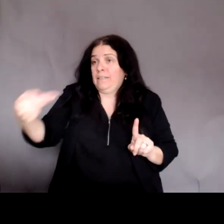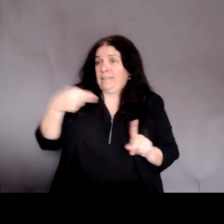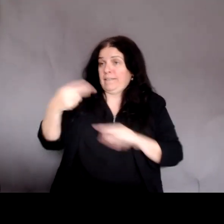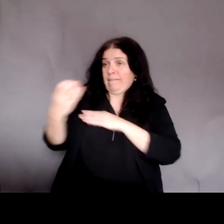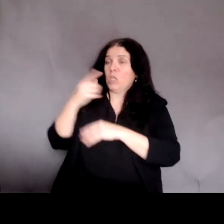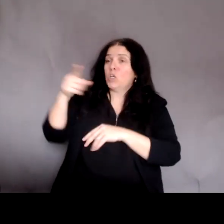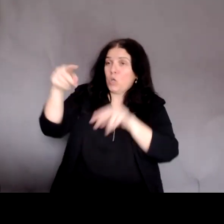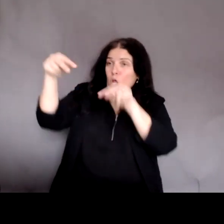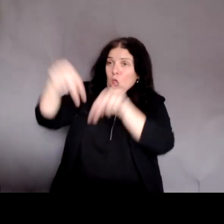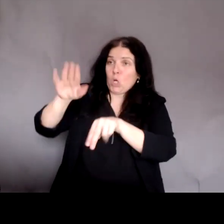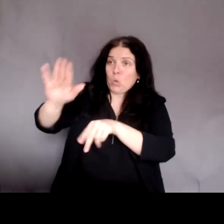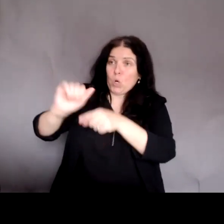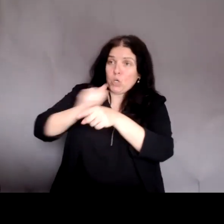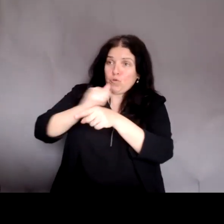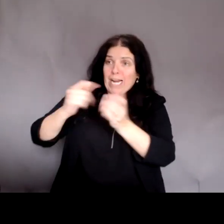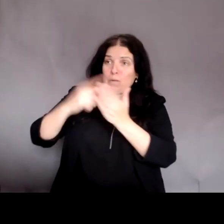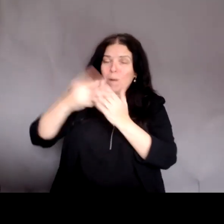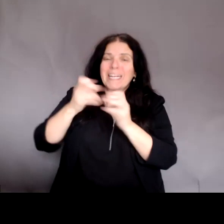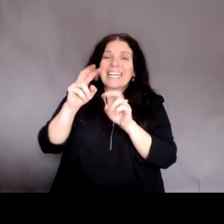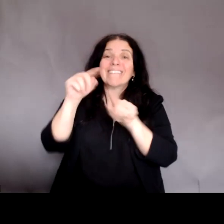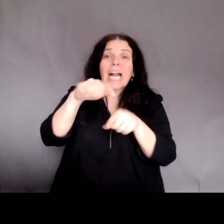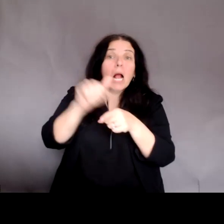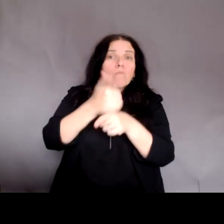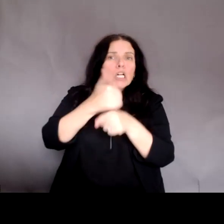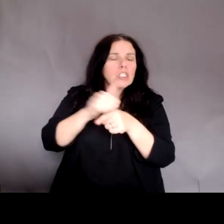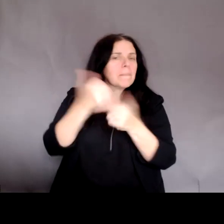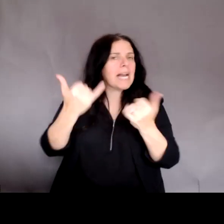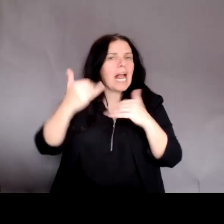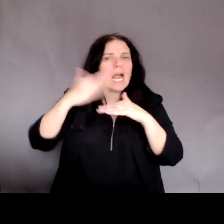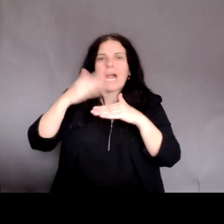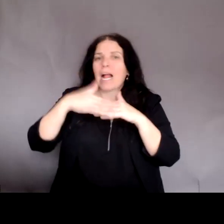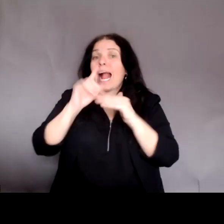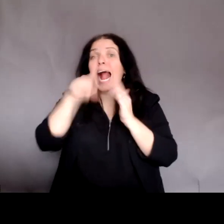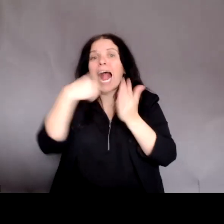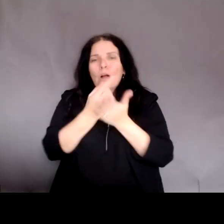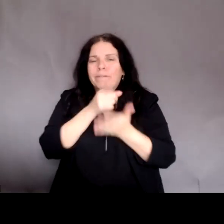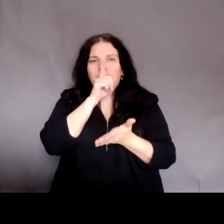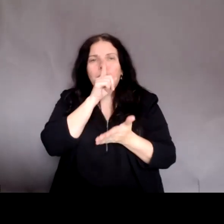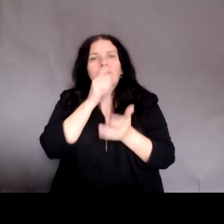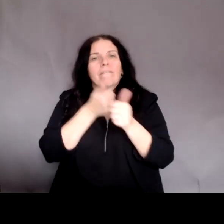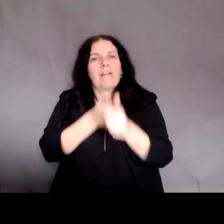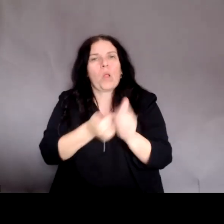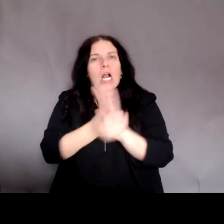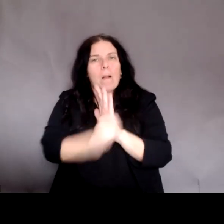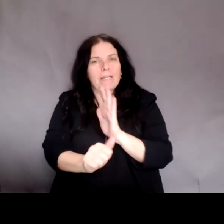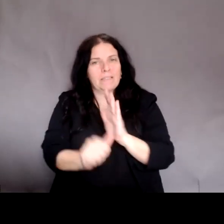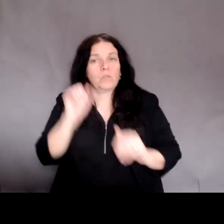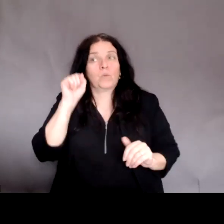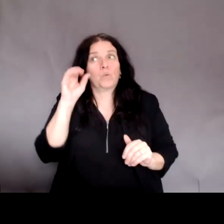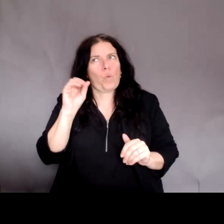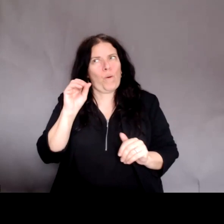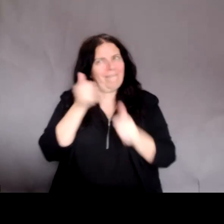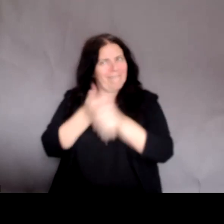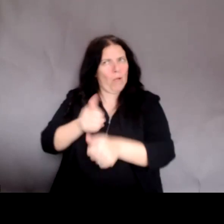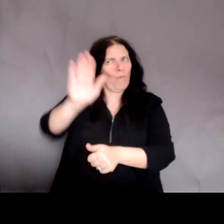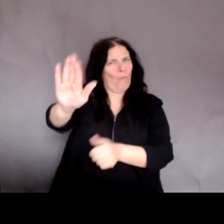even apprenticeship has moved away from hours. It's now competencies, right? So in the sense of saying